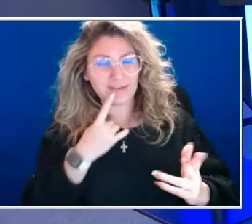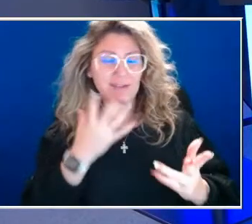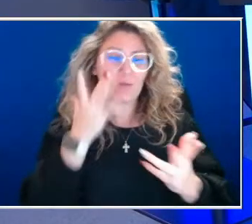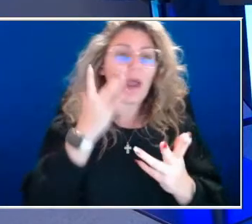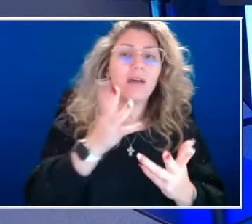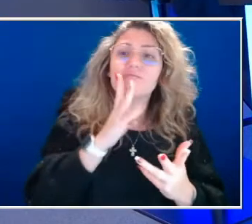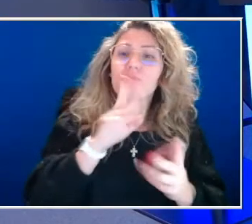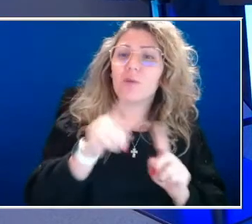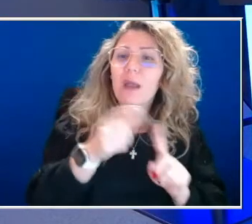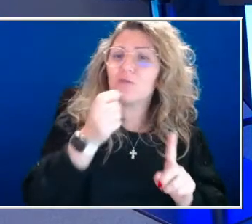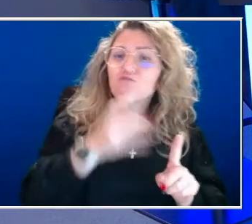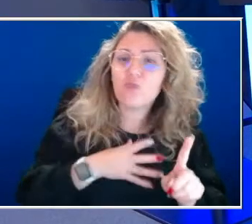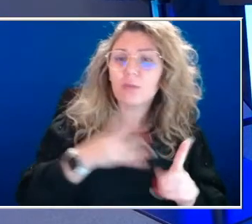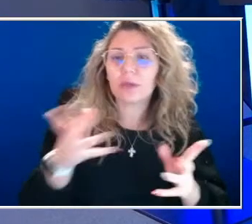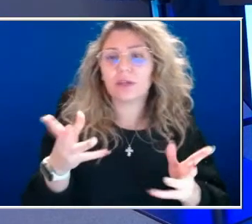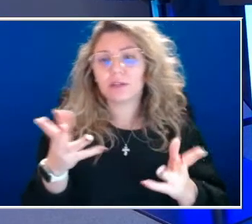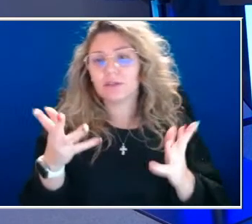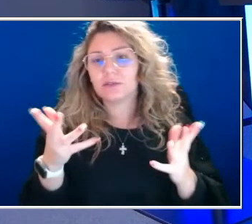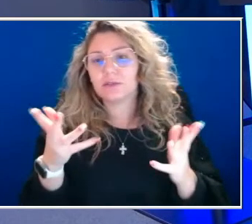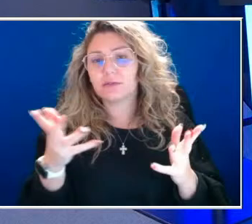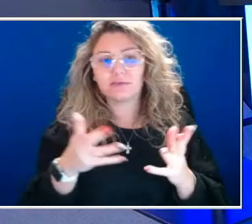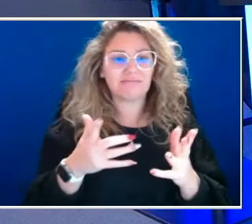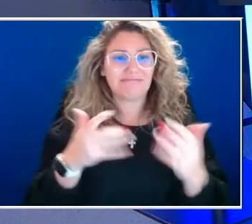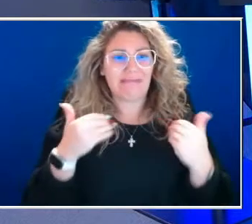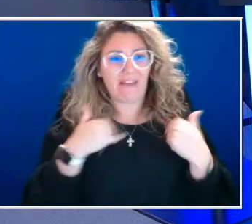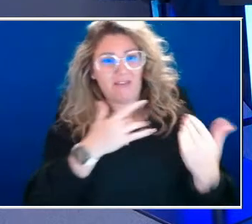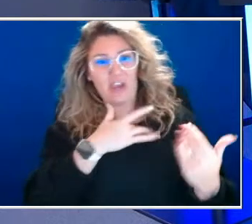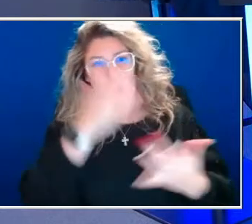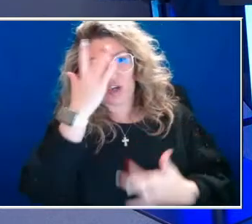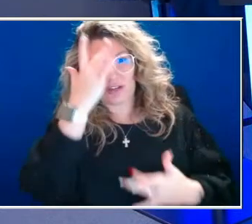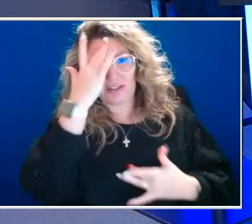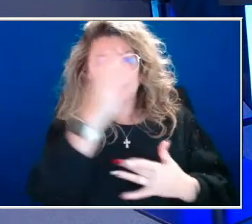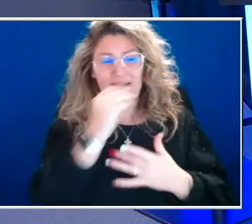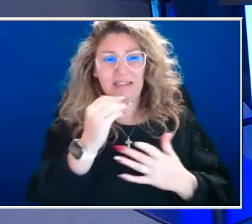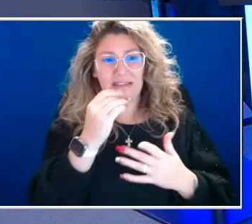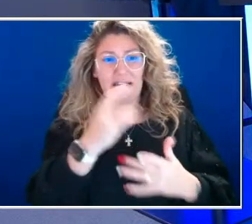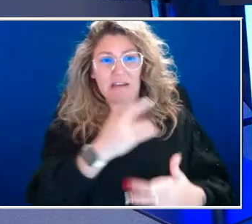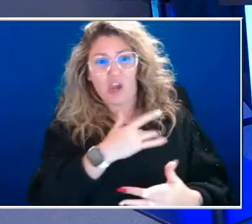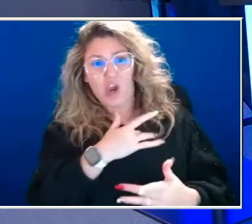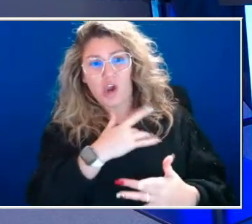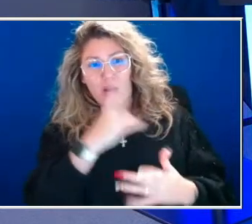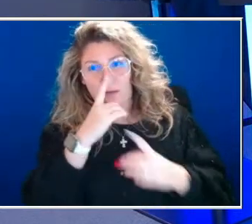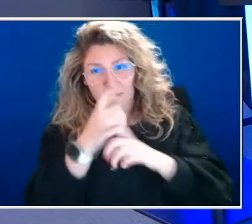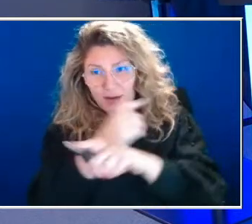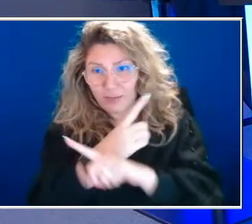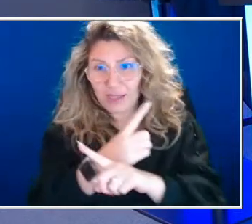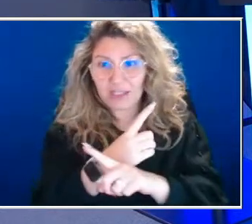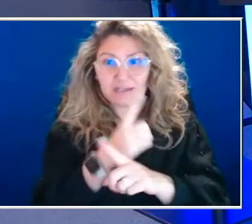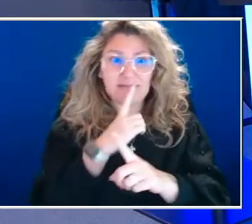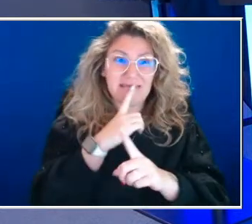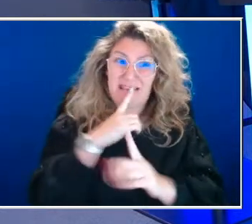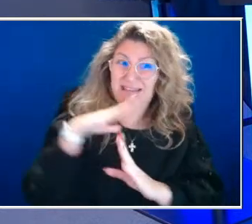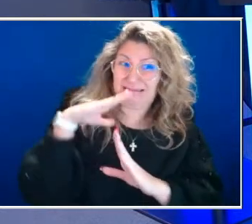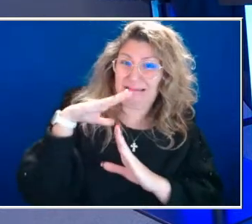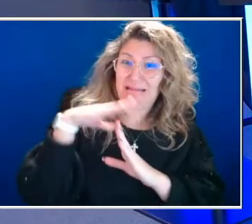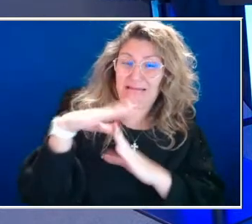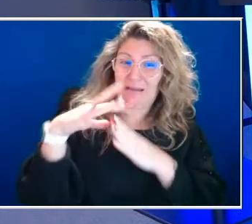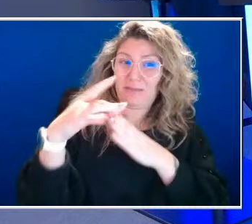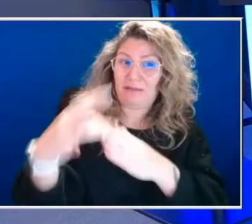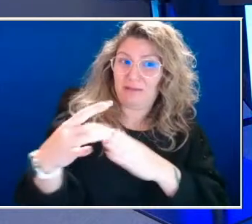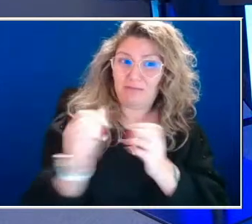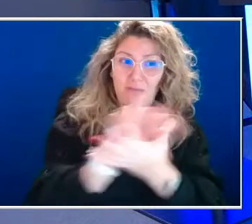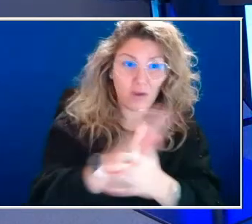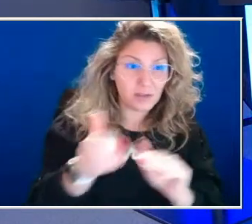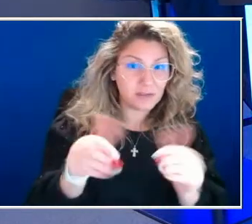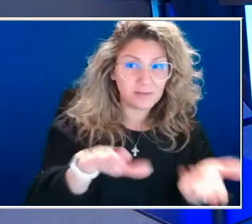being plagued by a heart disease and having heart complications and being the #1 killer of women? Can it go back to the fact that you're